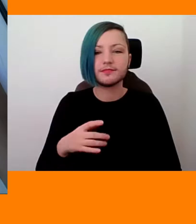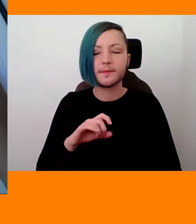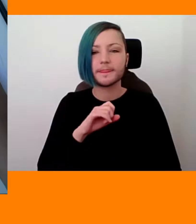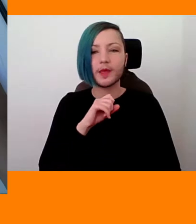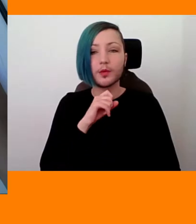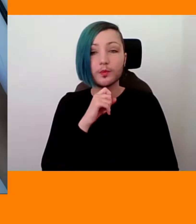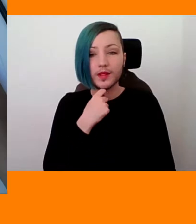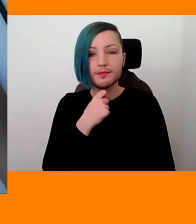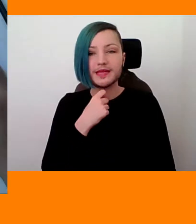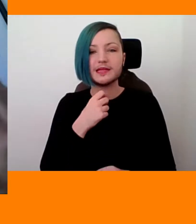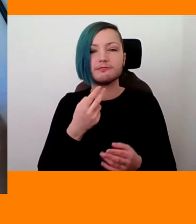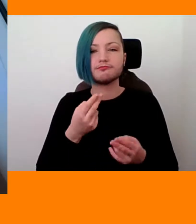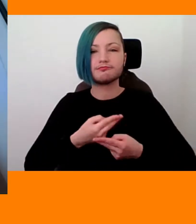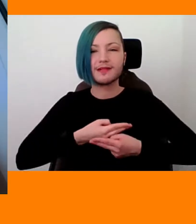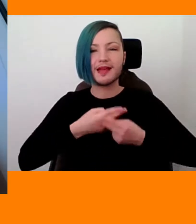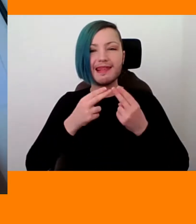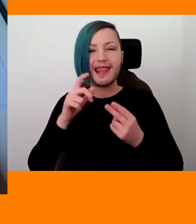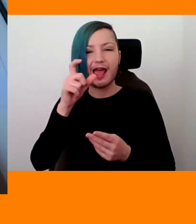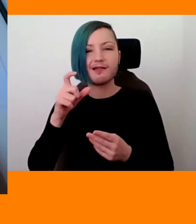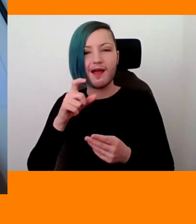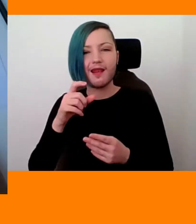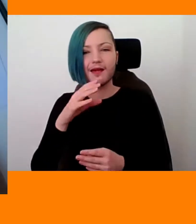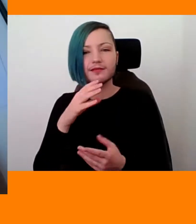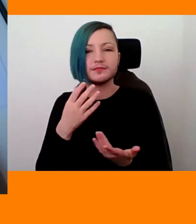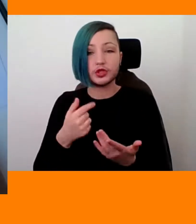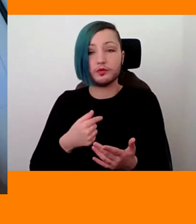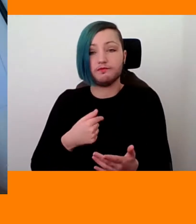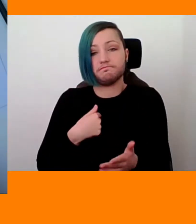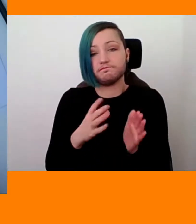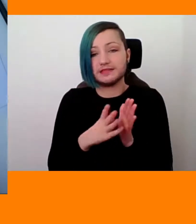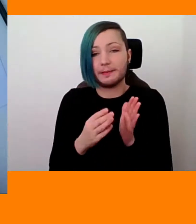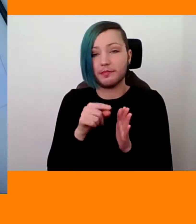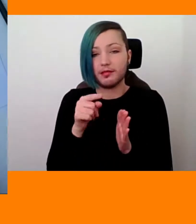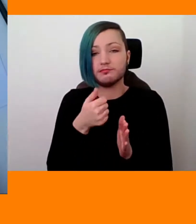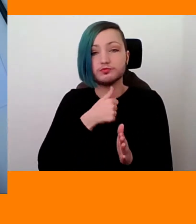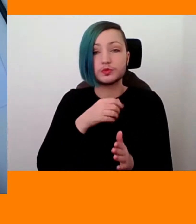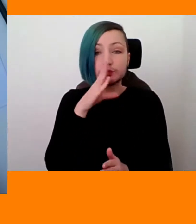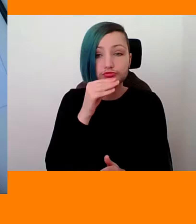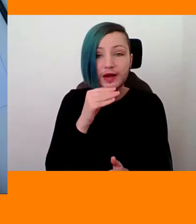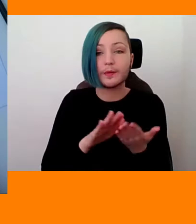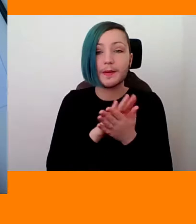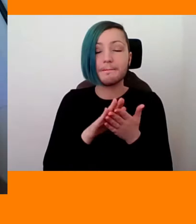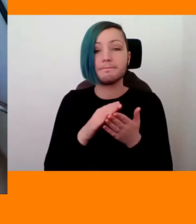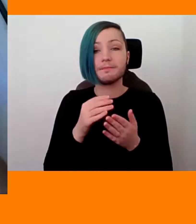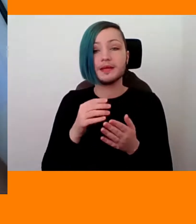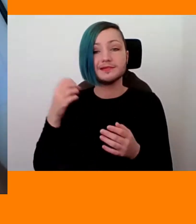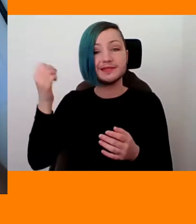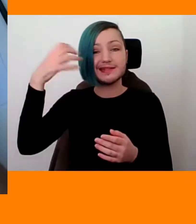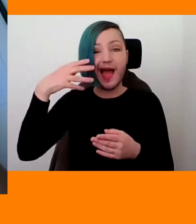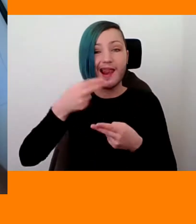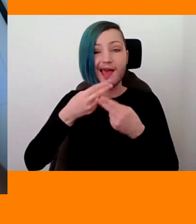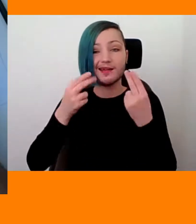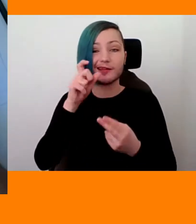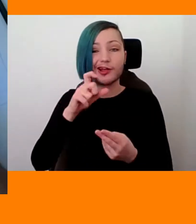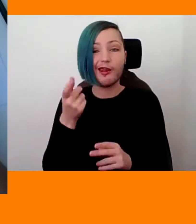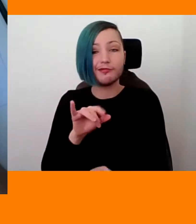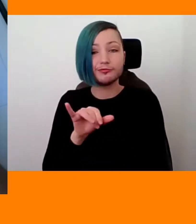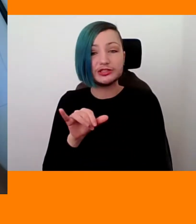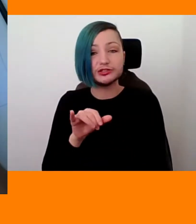lightest version of the colour. So if I'm working with brown hair, your highlights are going to be a light brown.